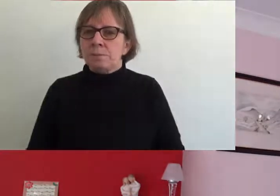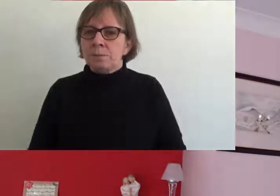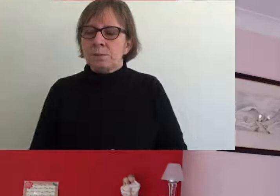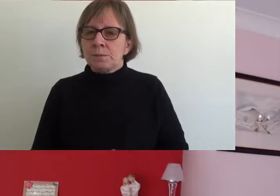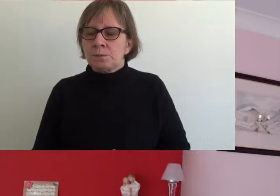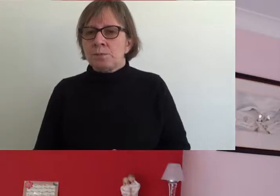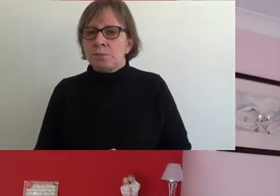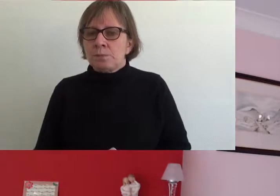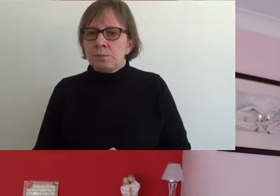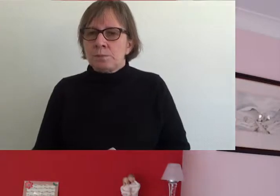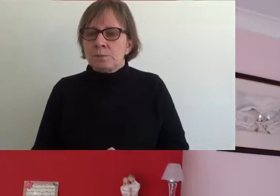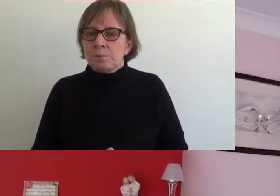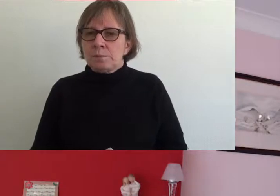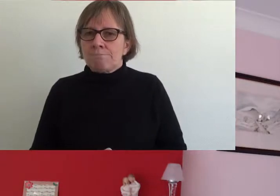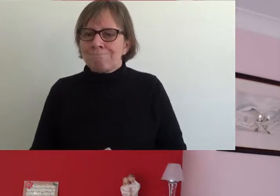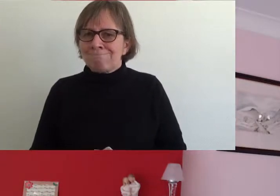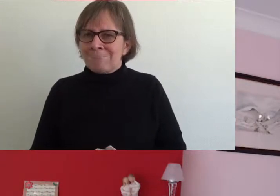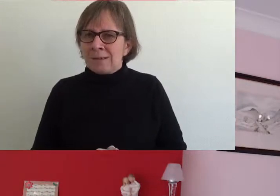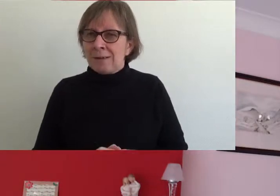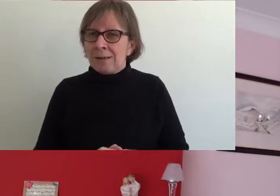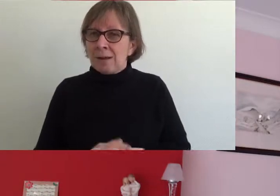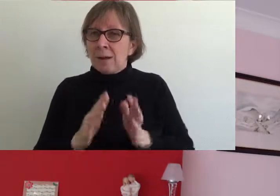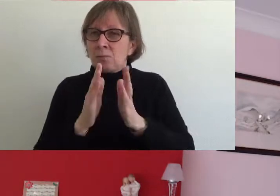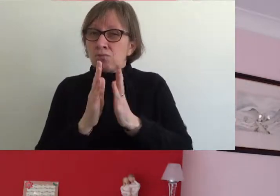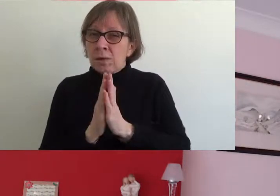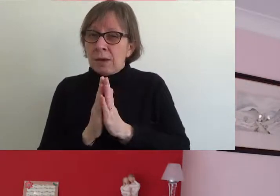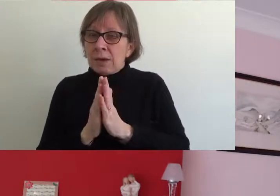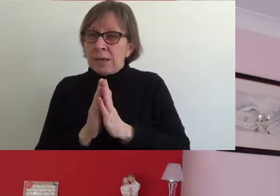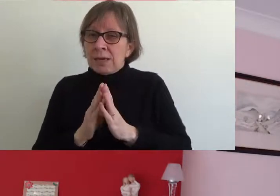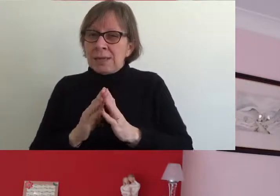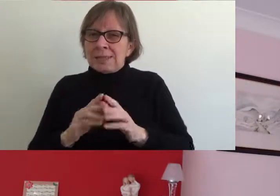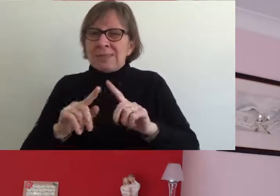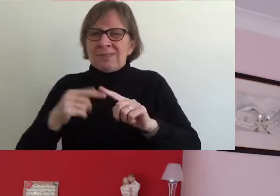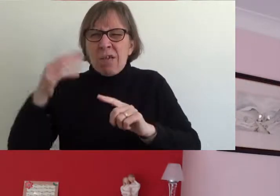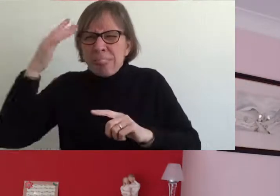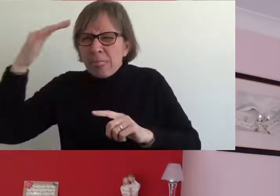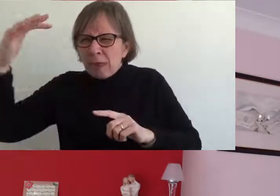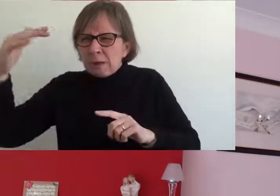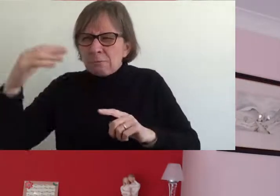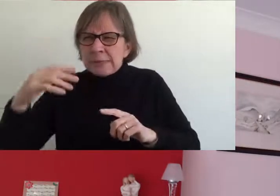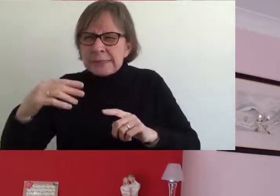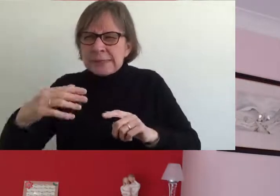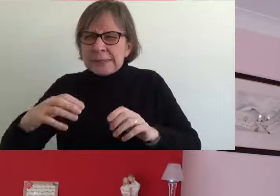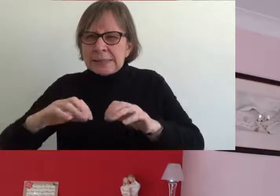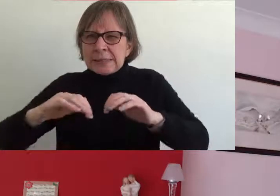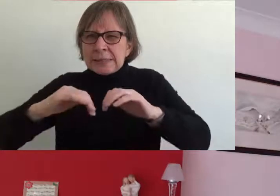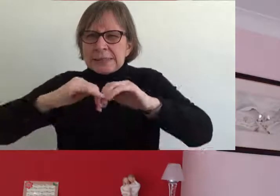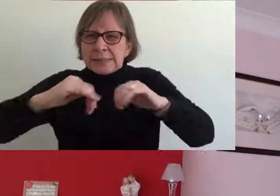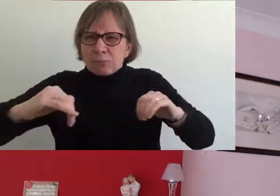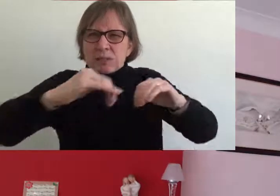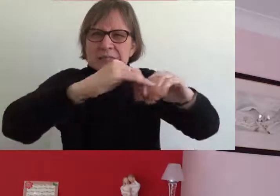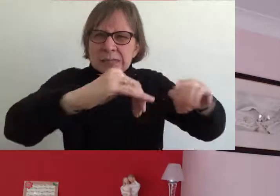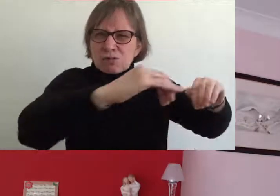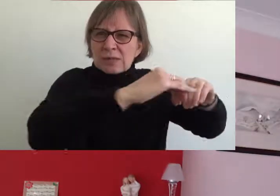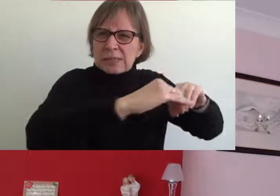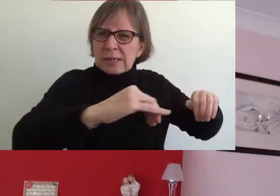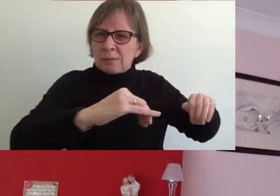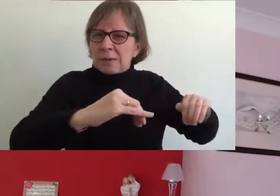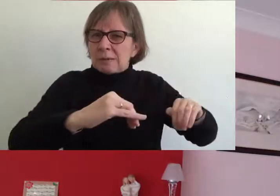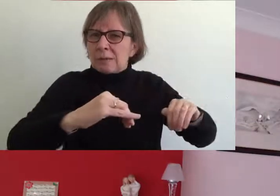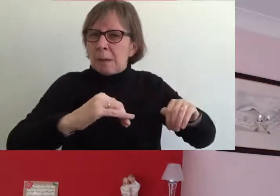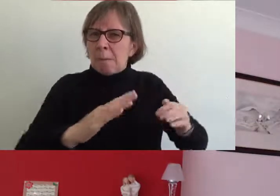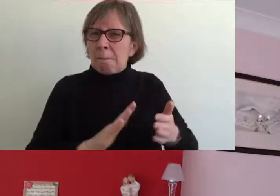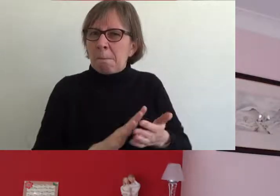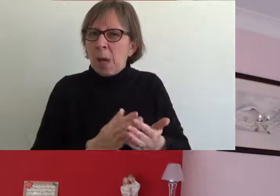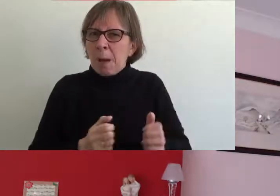Lord, we pray that the divisions in our theologies, in our understanding of your word, will